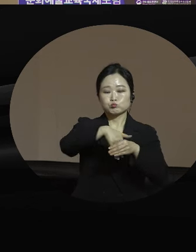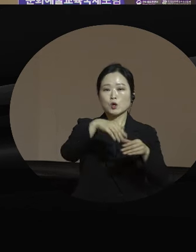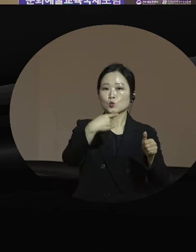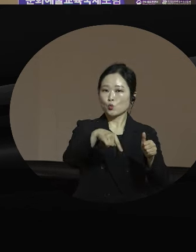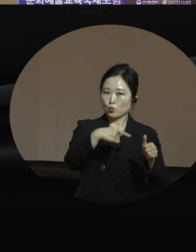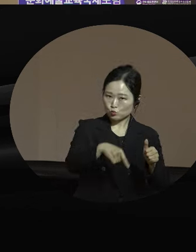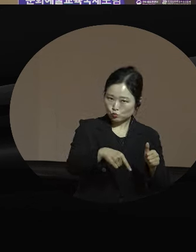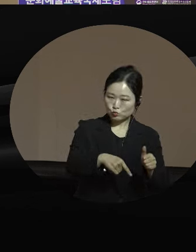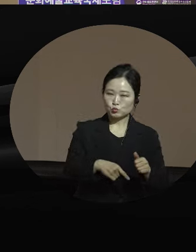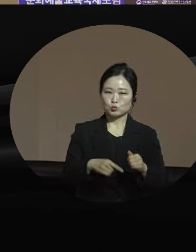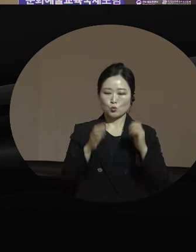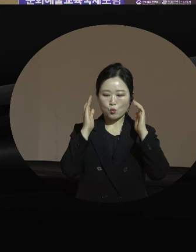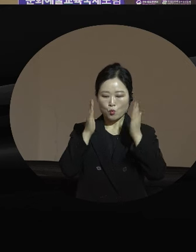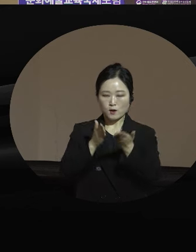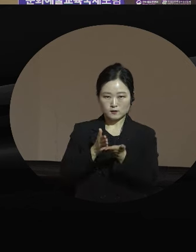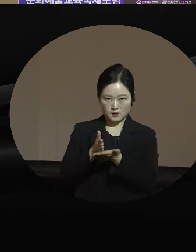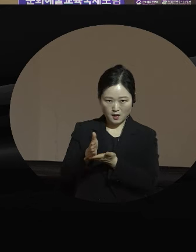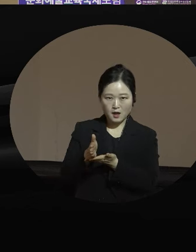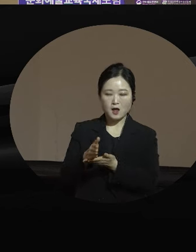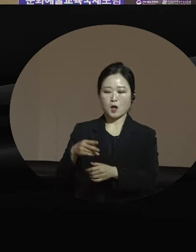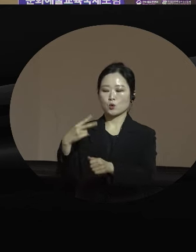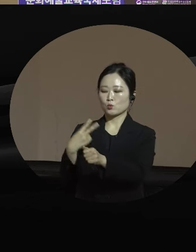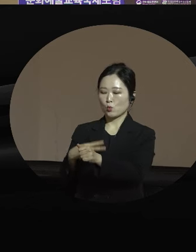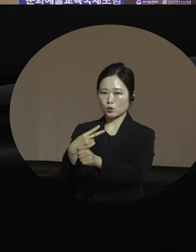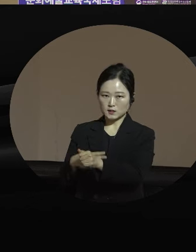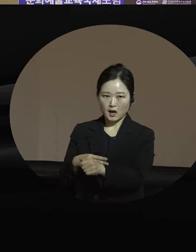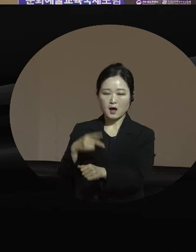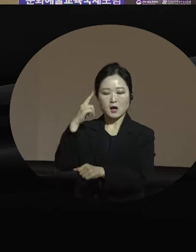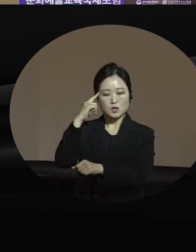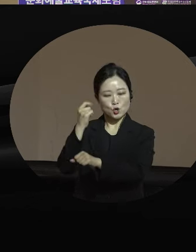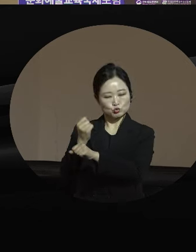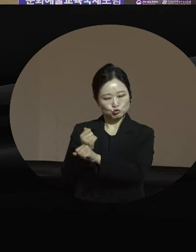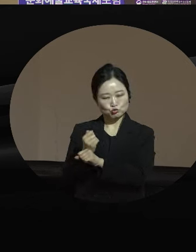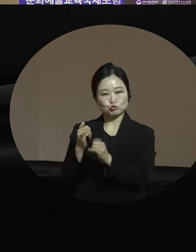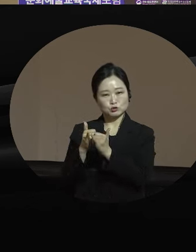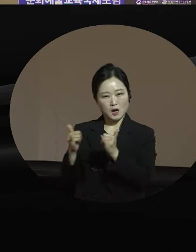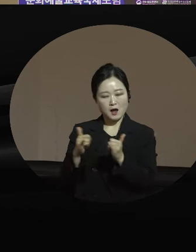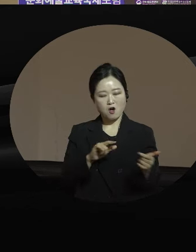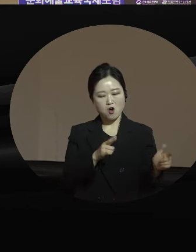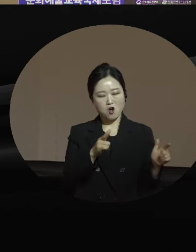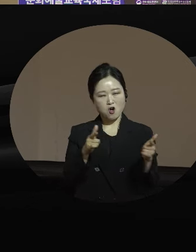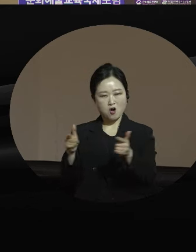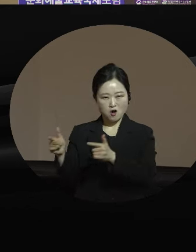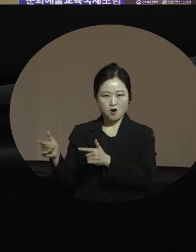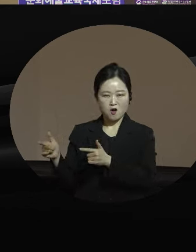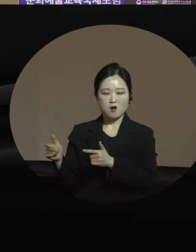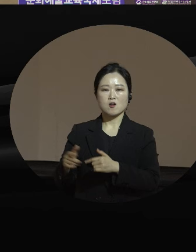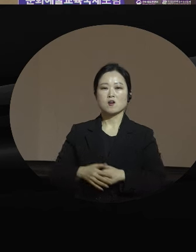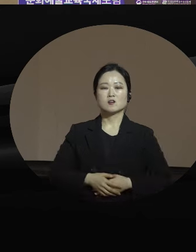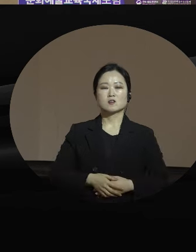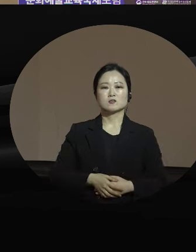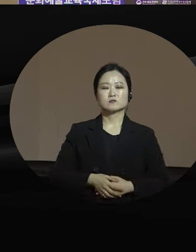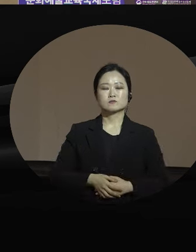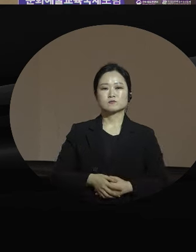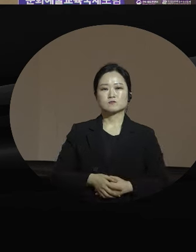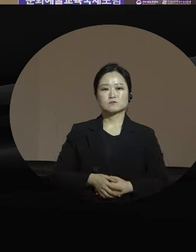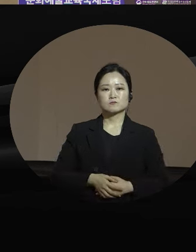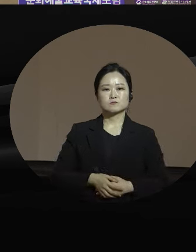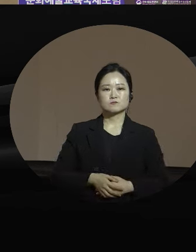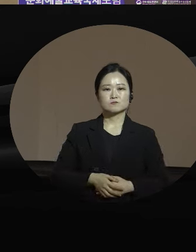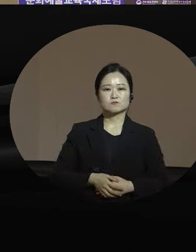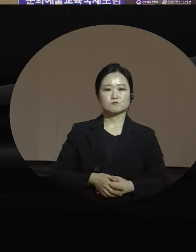the cultural workers, and the local citizens participate in comprehensive events such as